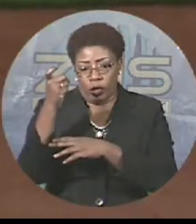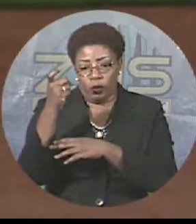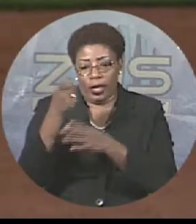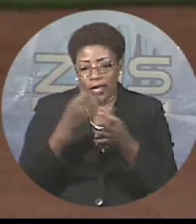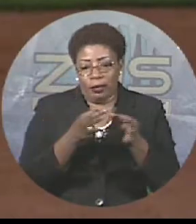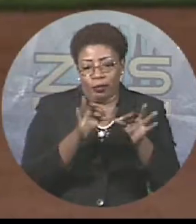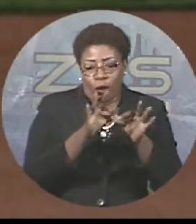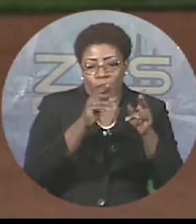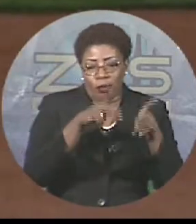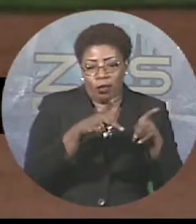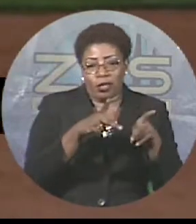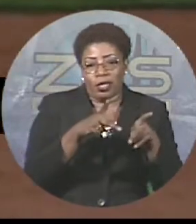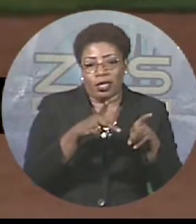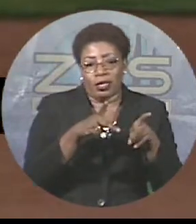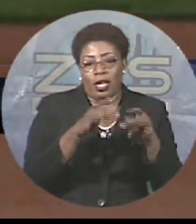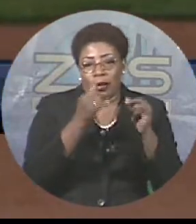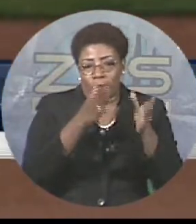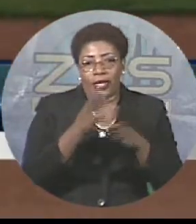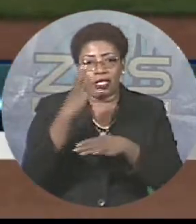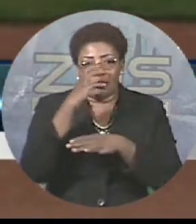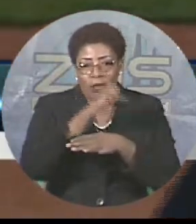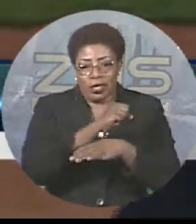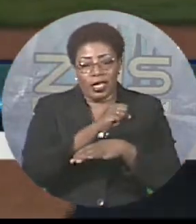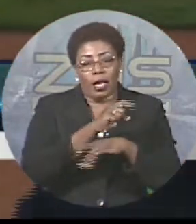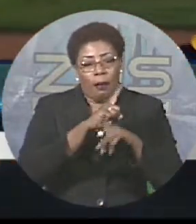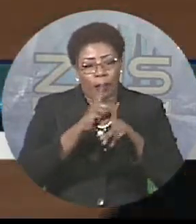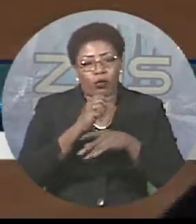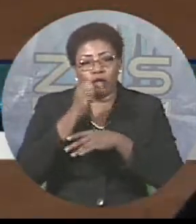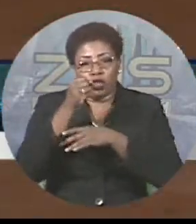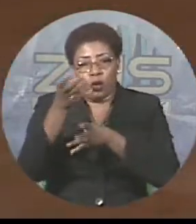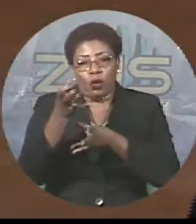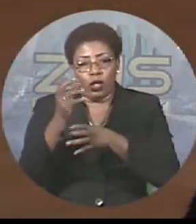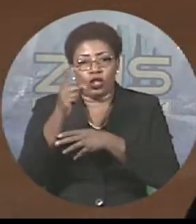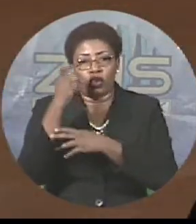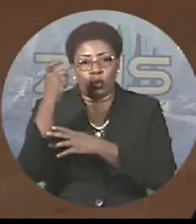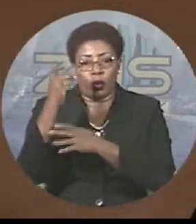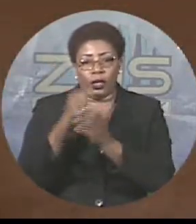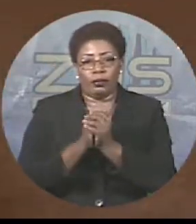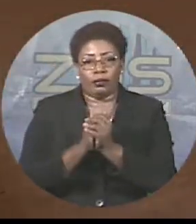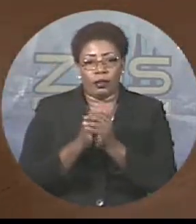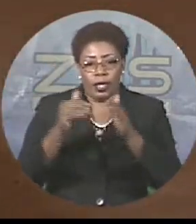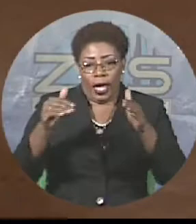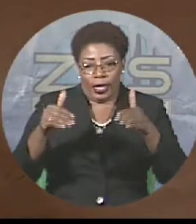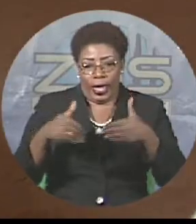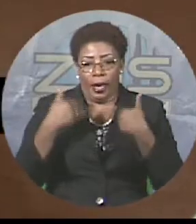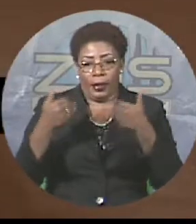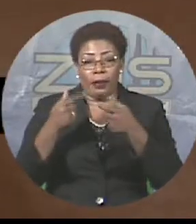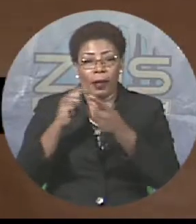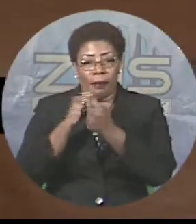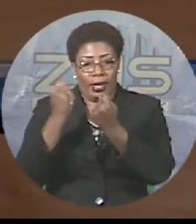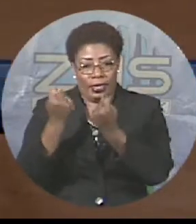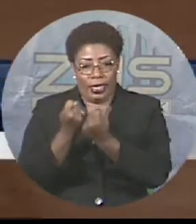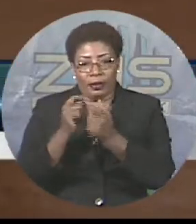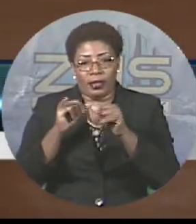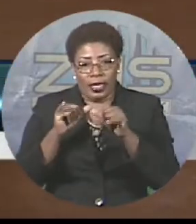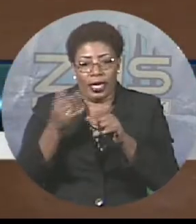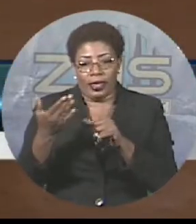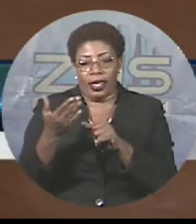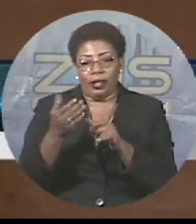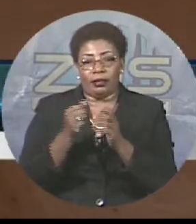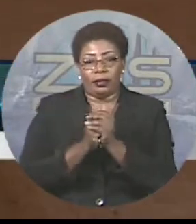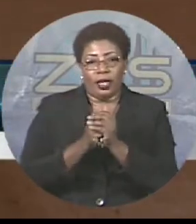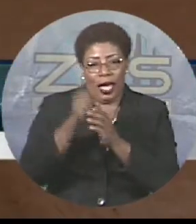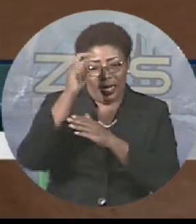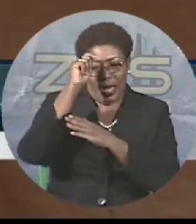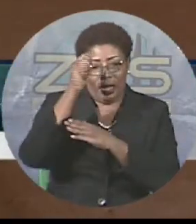players missing, but we were destined and very much determined to do it. I'm proud of my teammates for hanging in there, and hats off to the Sharks.